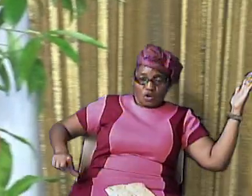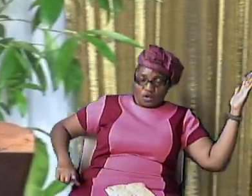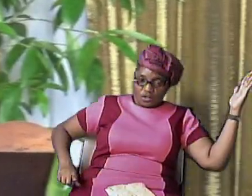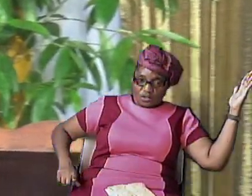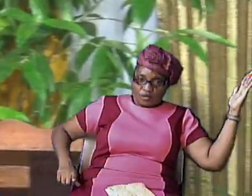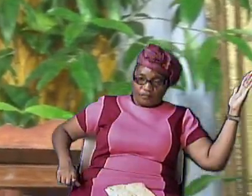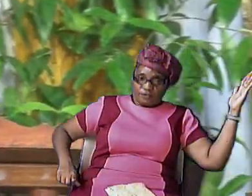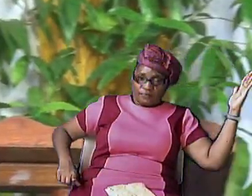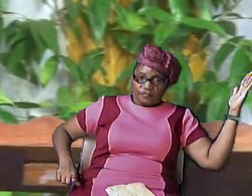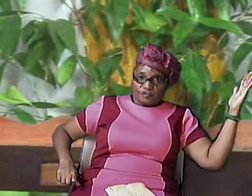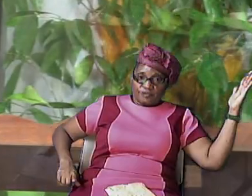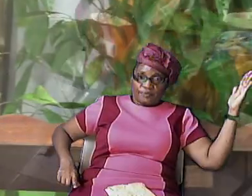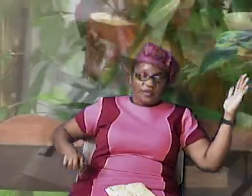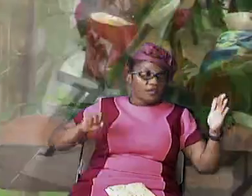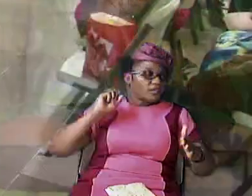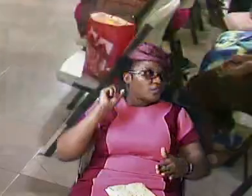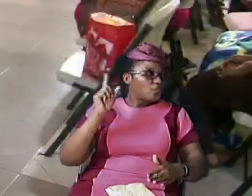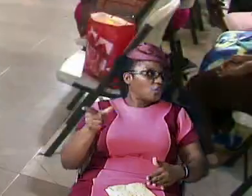upon the Lord.